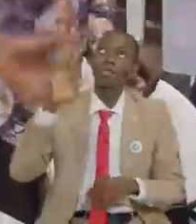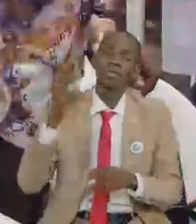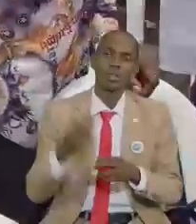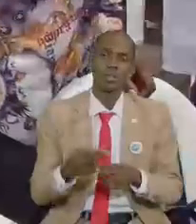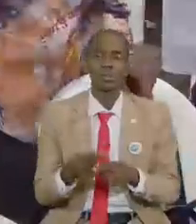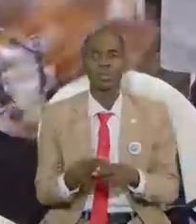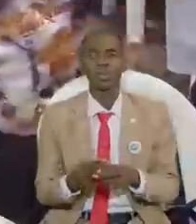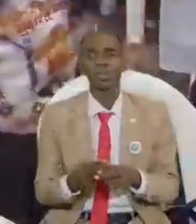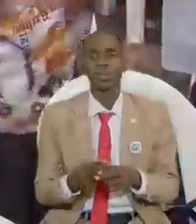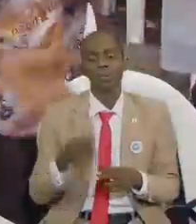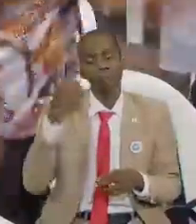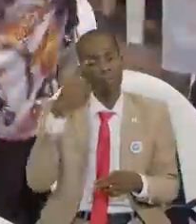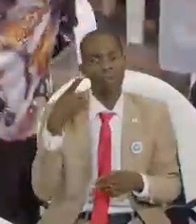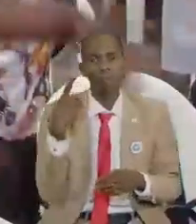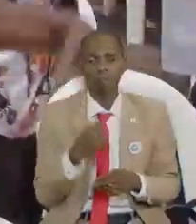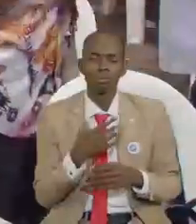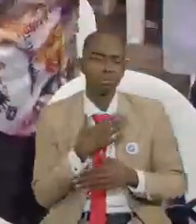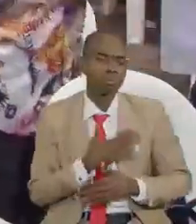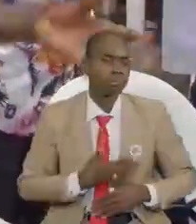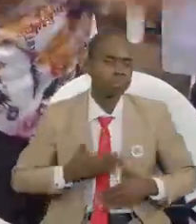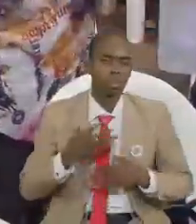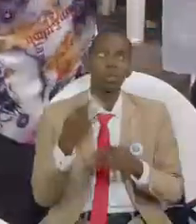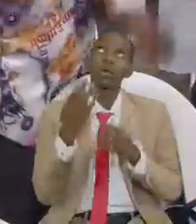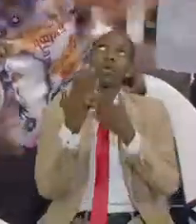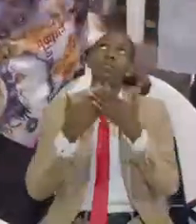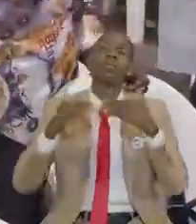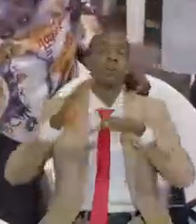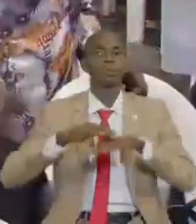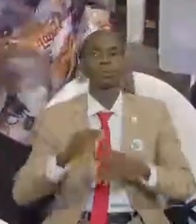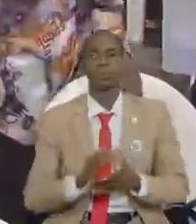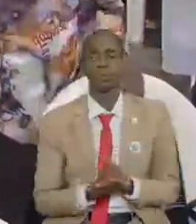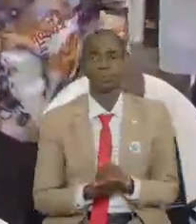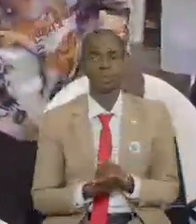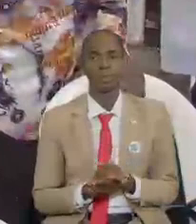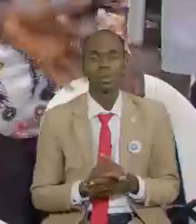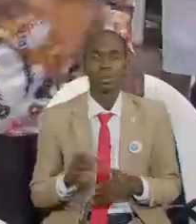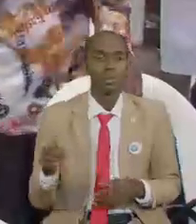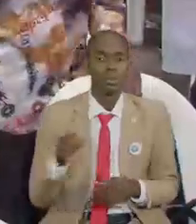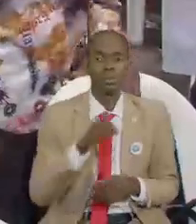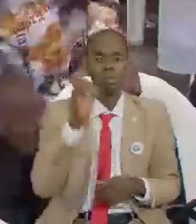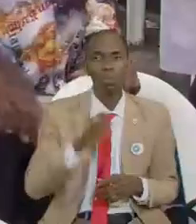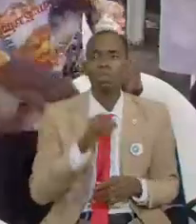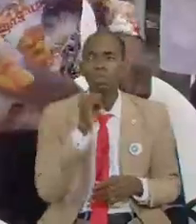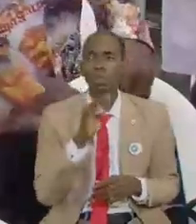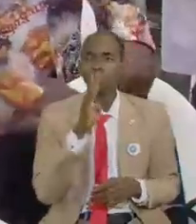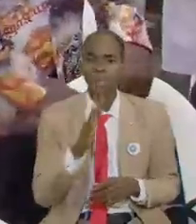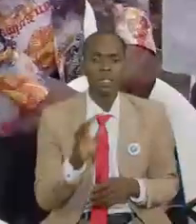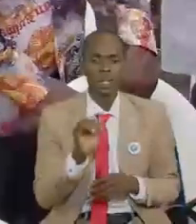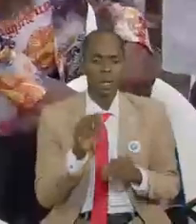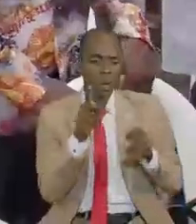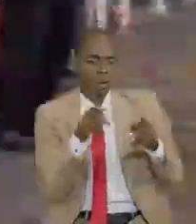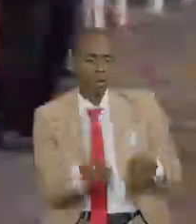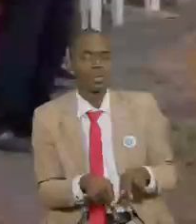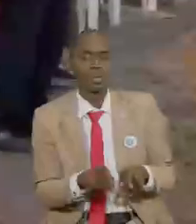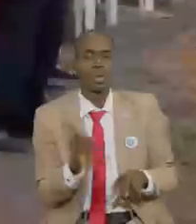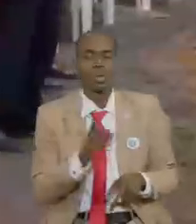the pleasure of heaven. You must not be a vessel in which there is no